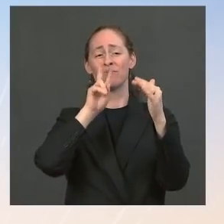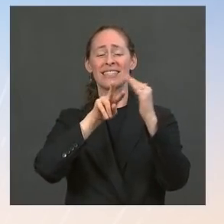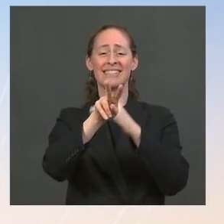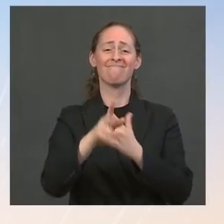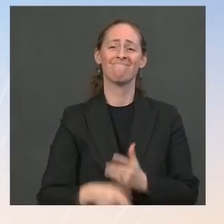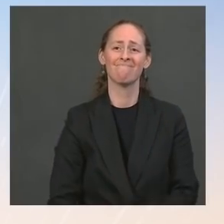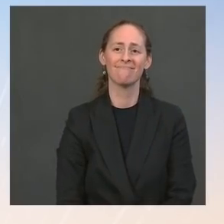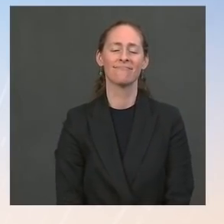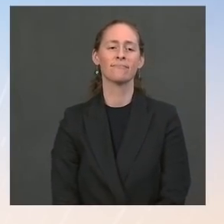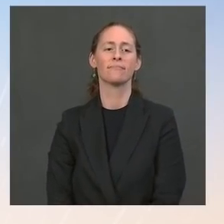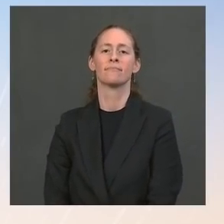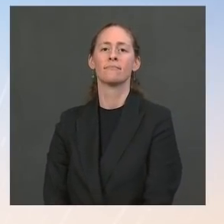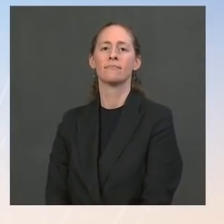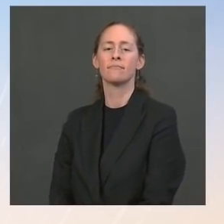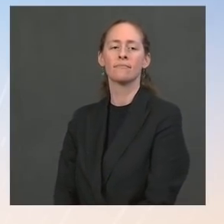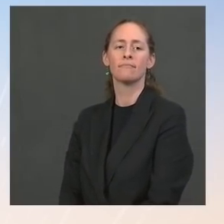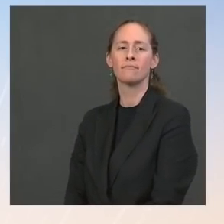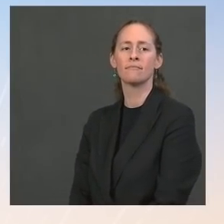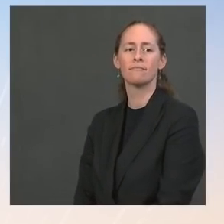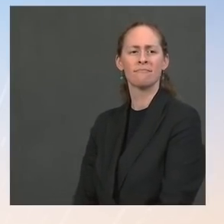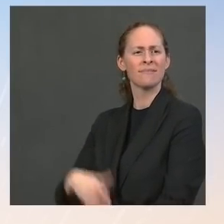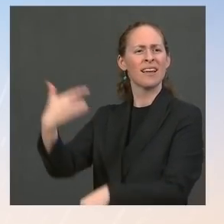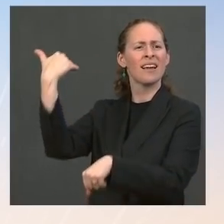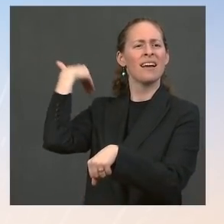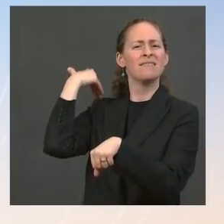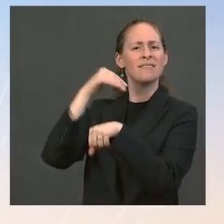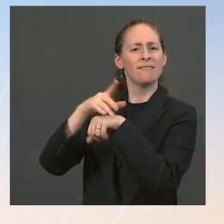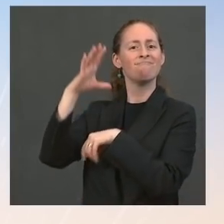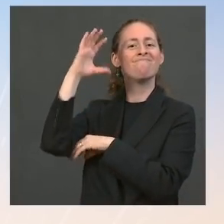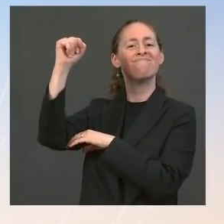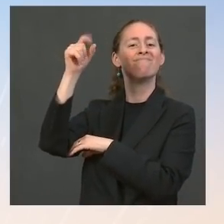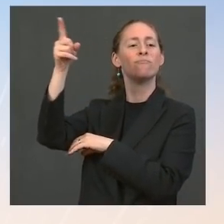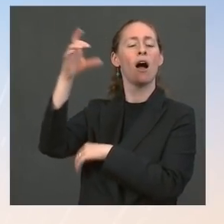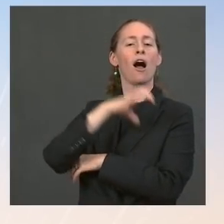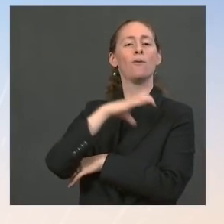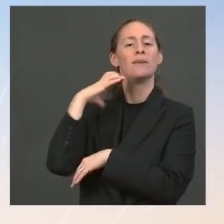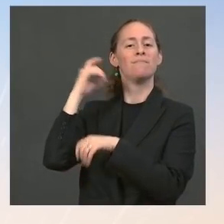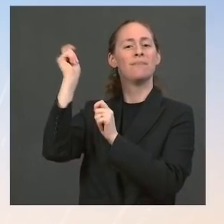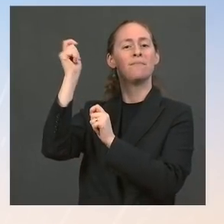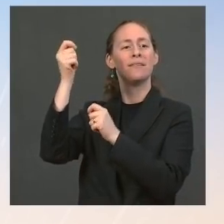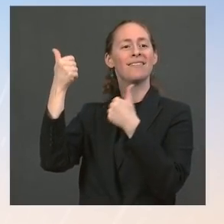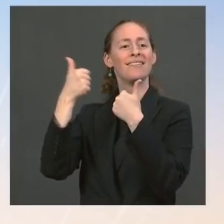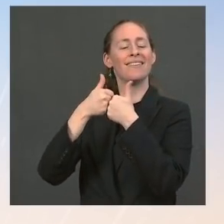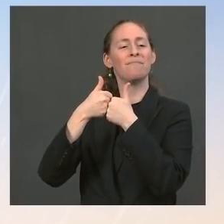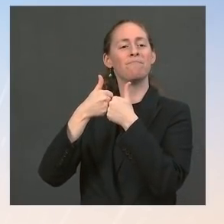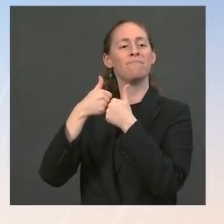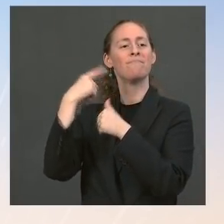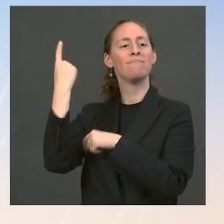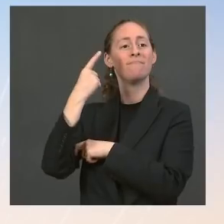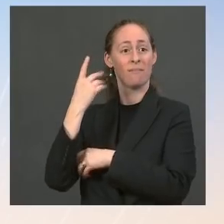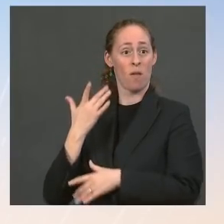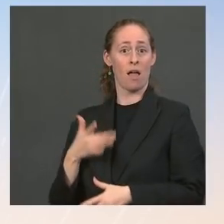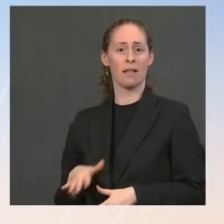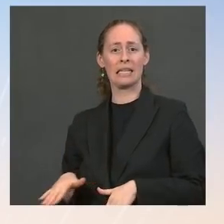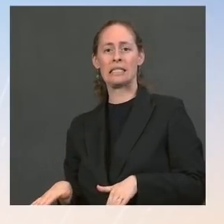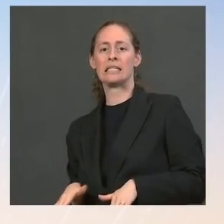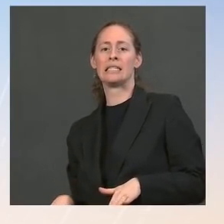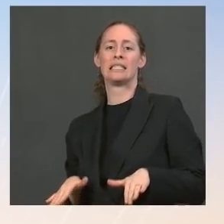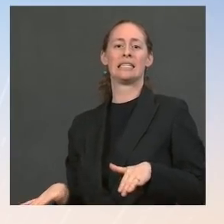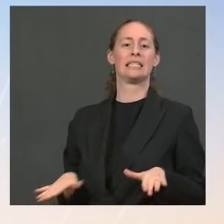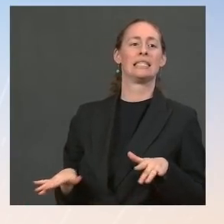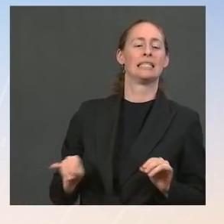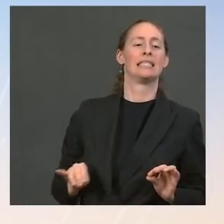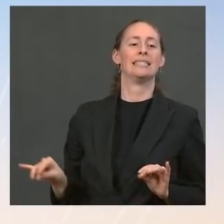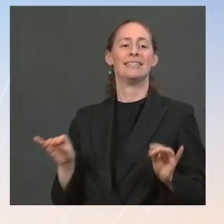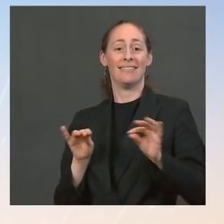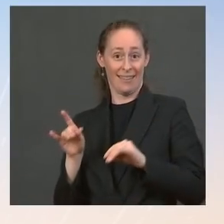he went to the congressional baseball game. Yeah. Did he go specifically to do some arm twisting or lobbying on infrastructure? And he spent some time with